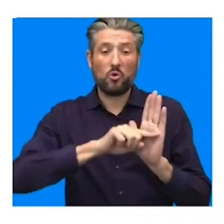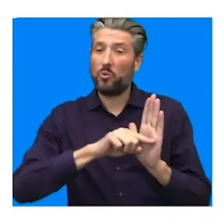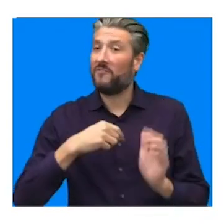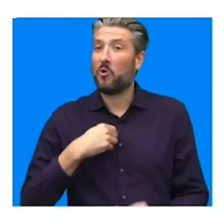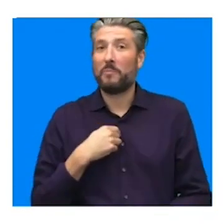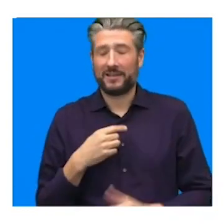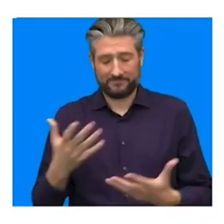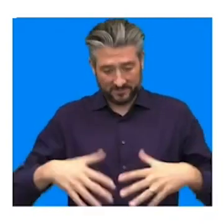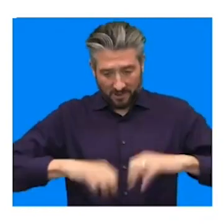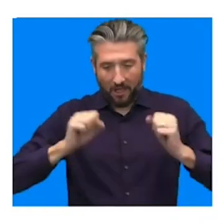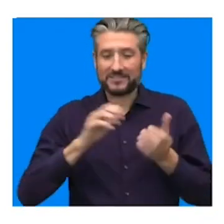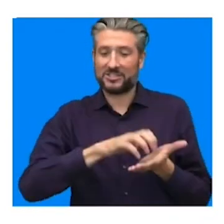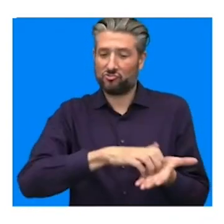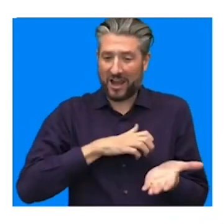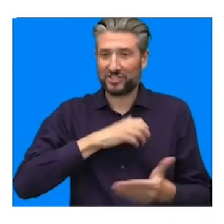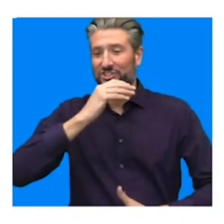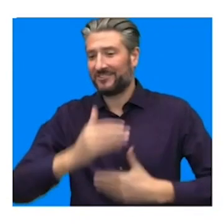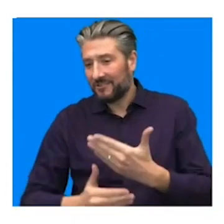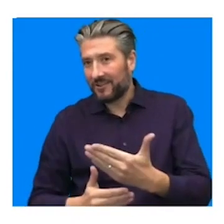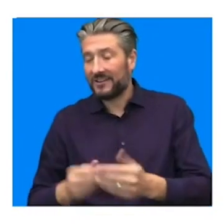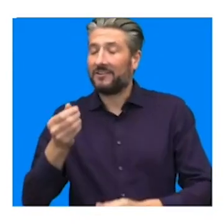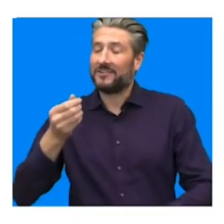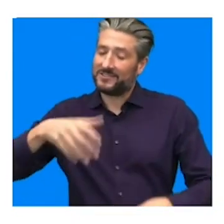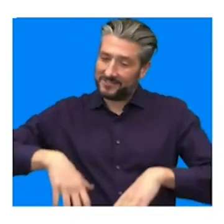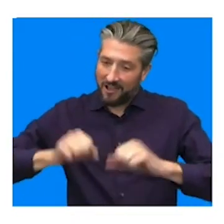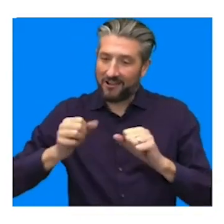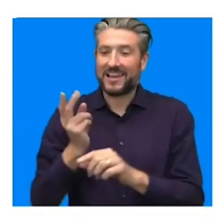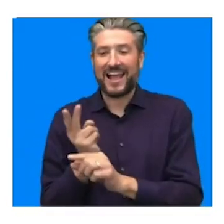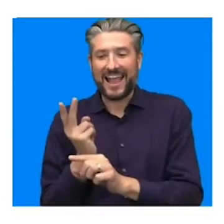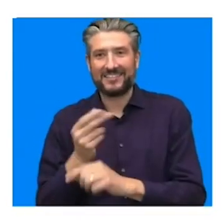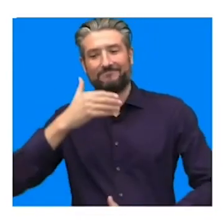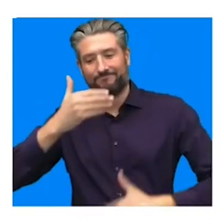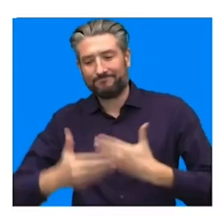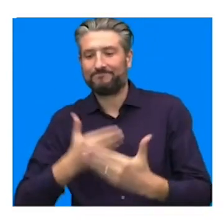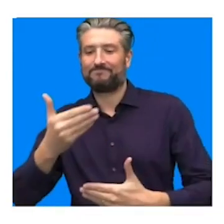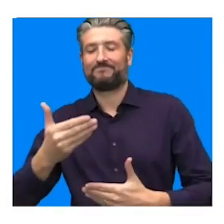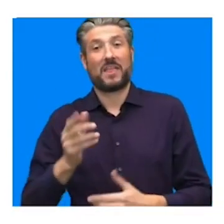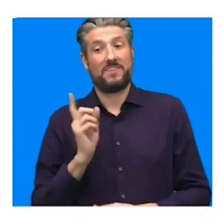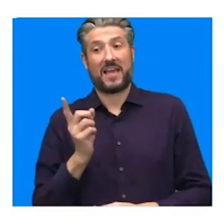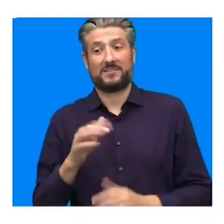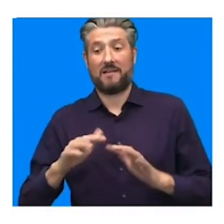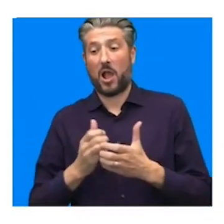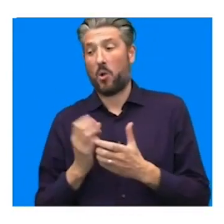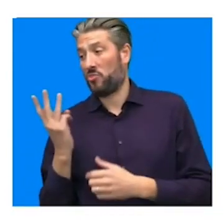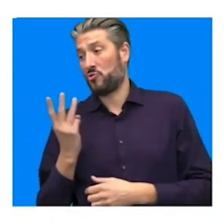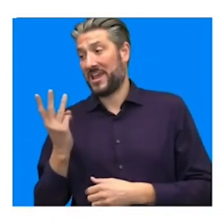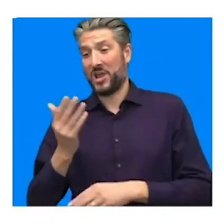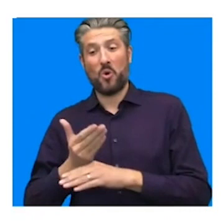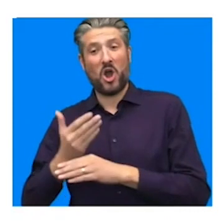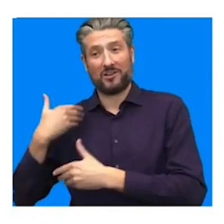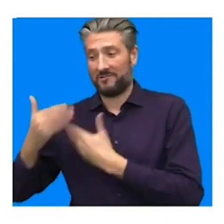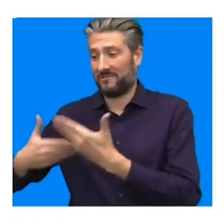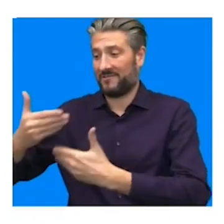again, and that's what the three of us did. Cool. So Christine, I think that tees you up nicely.